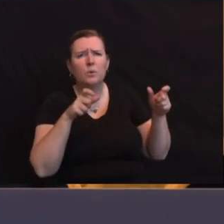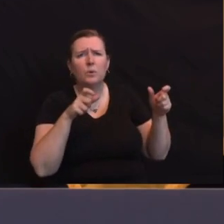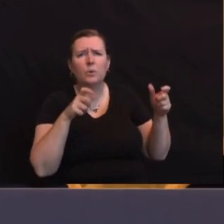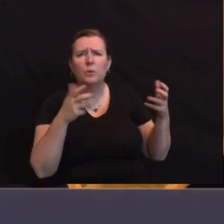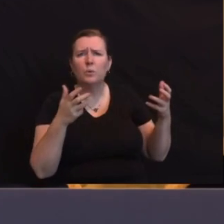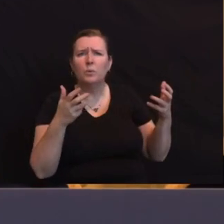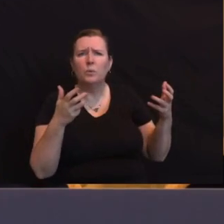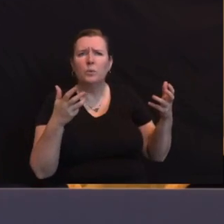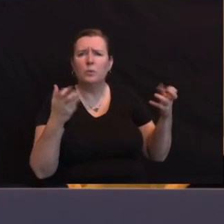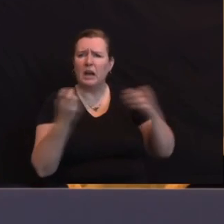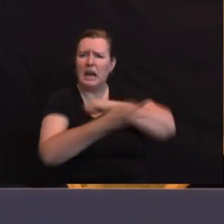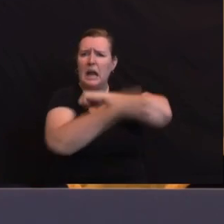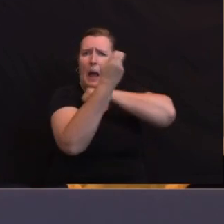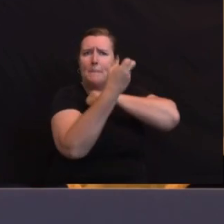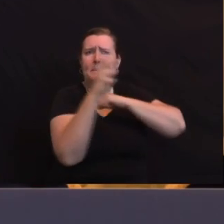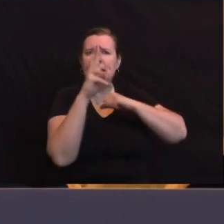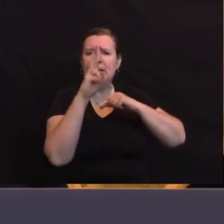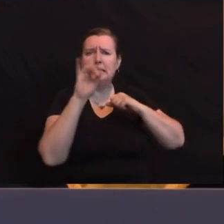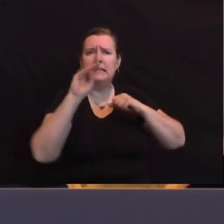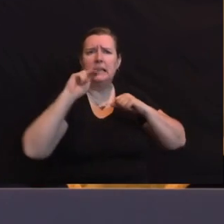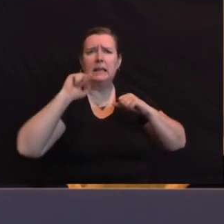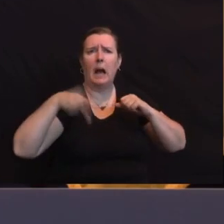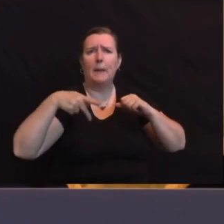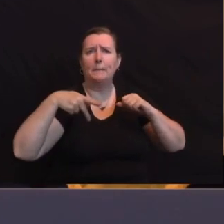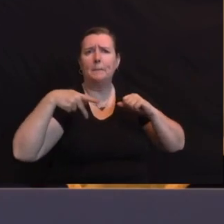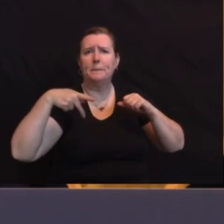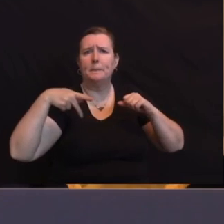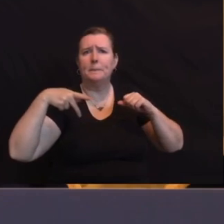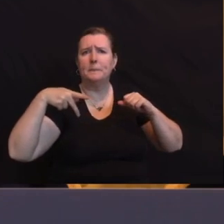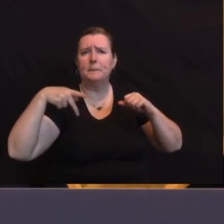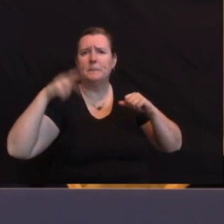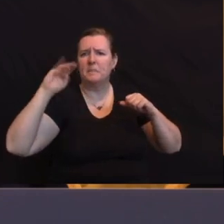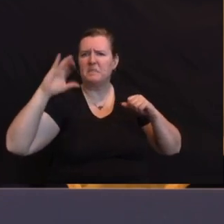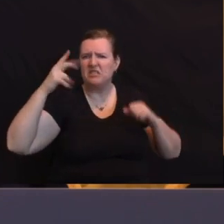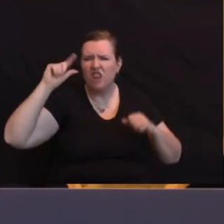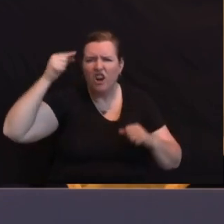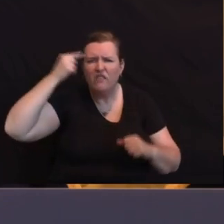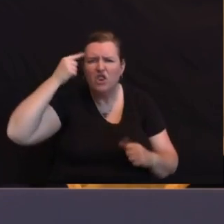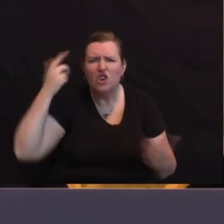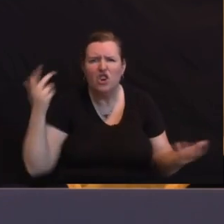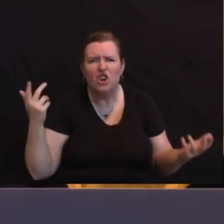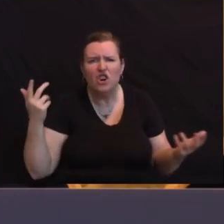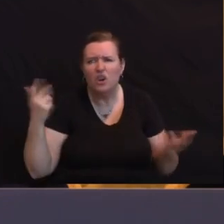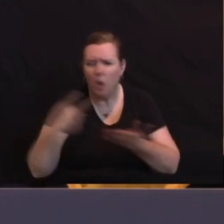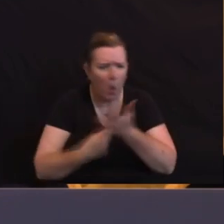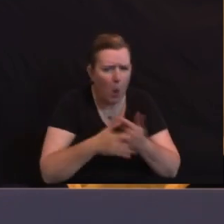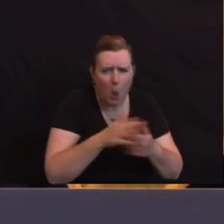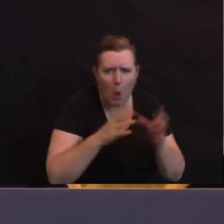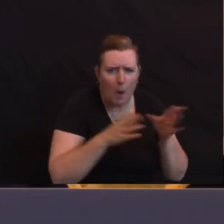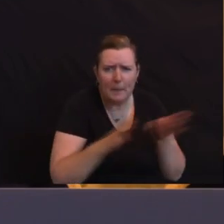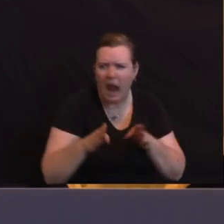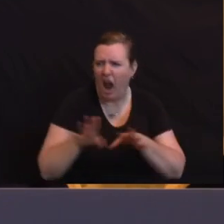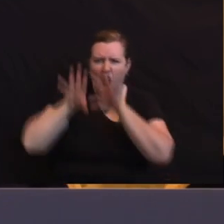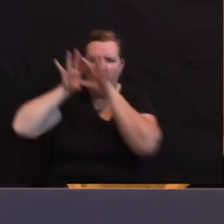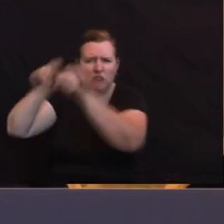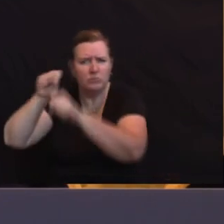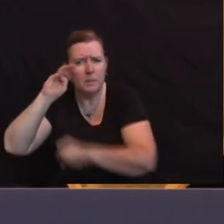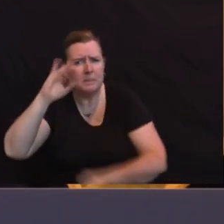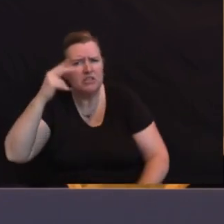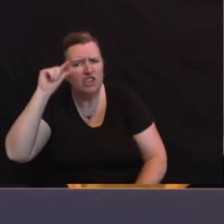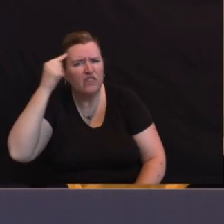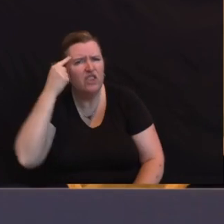extraordinary governor and a very close friend, Gretchen Whitmer, just goes to show you that... I think that goes to show you a lot of things,